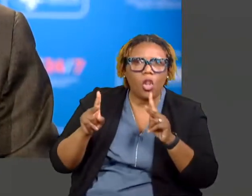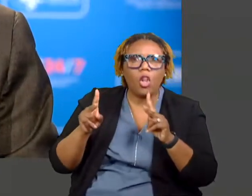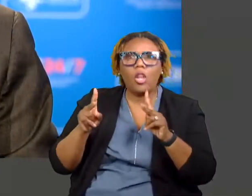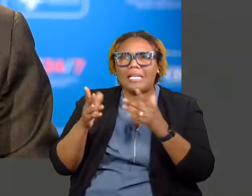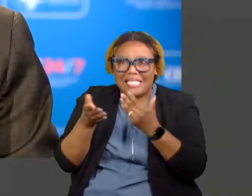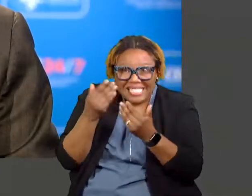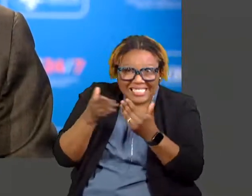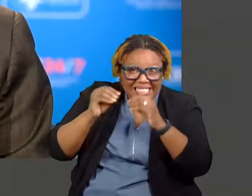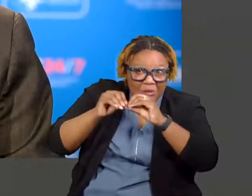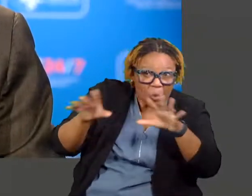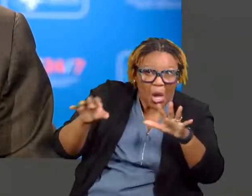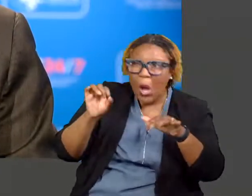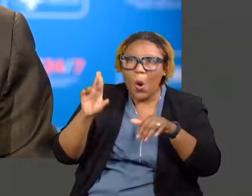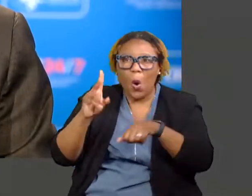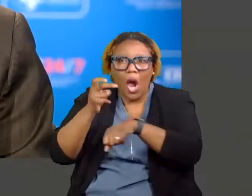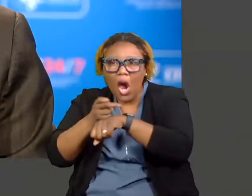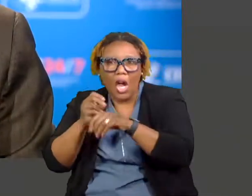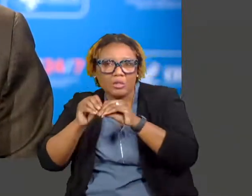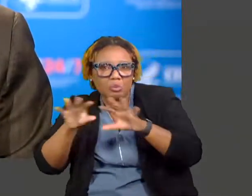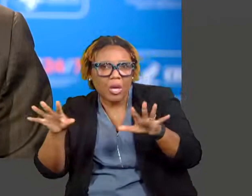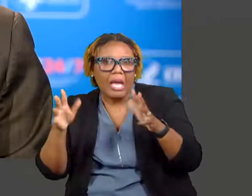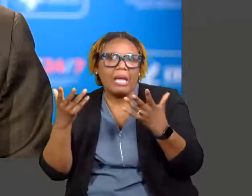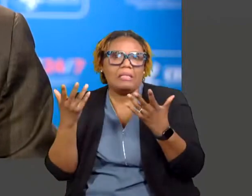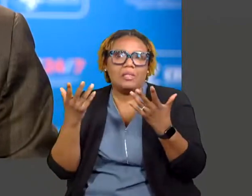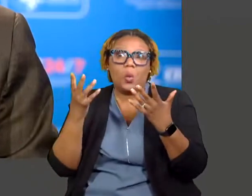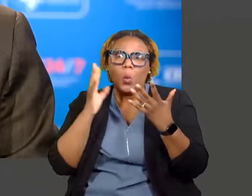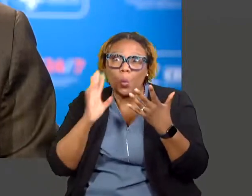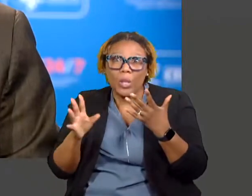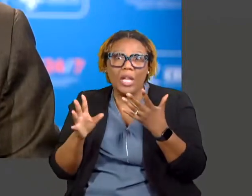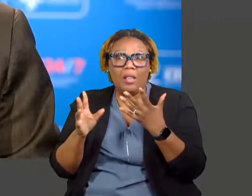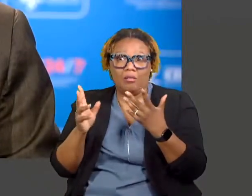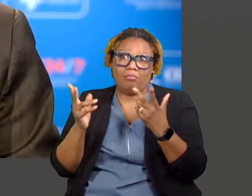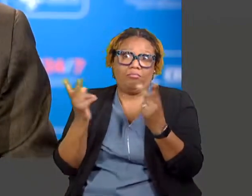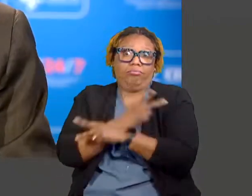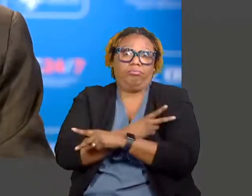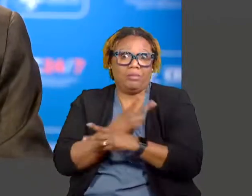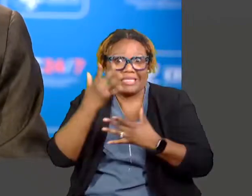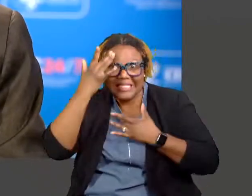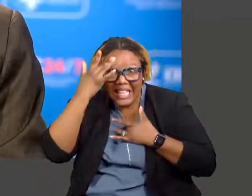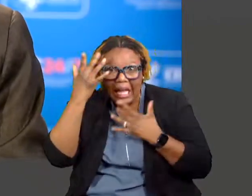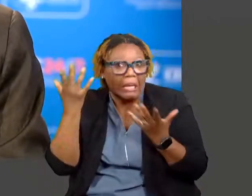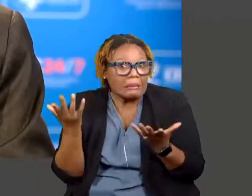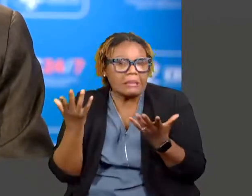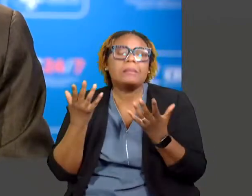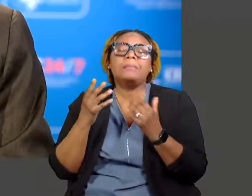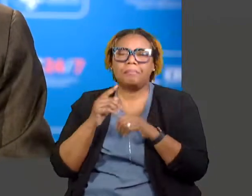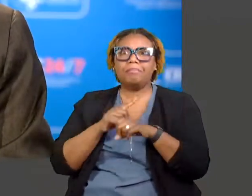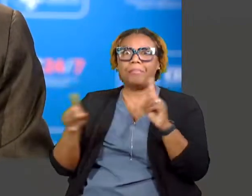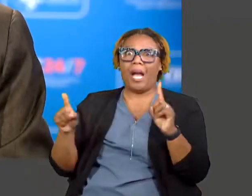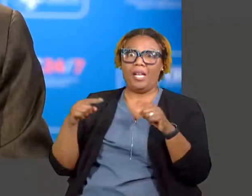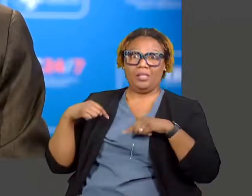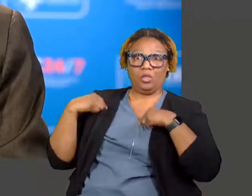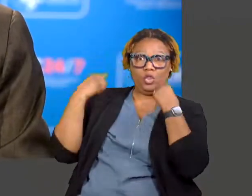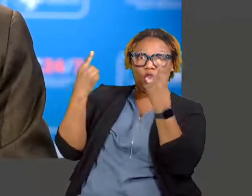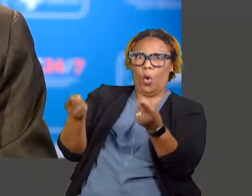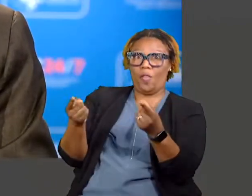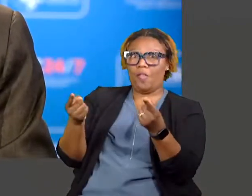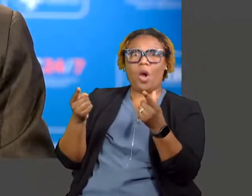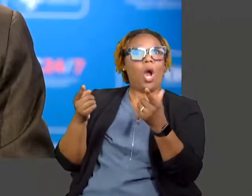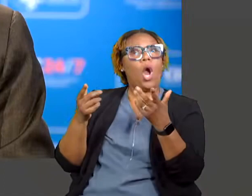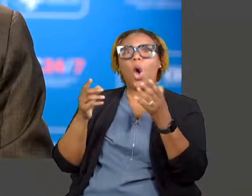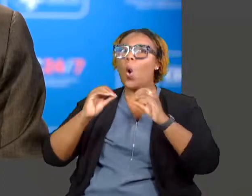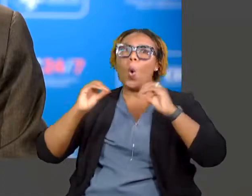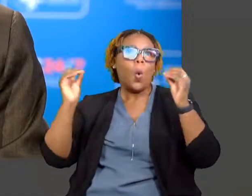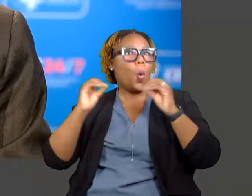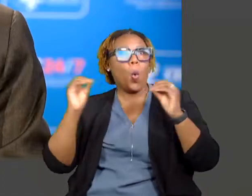importantly, whether they might be causing more serious illness. So far, and reassuringly, we have not spotted any